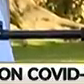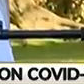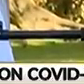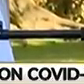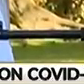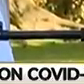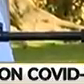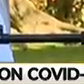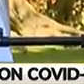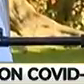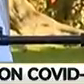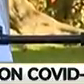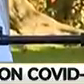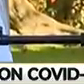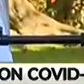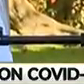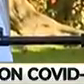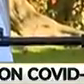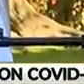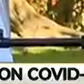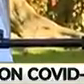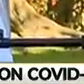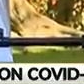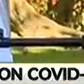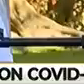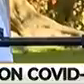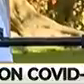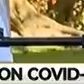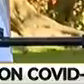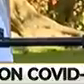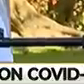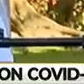There was a little bit of a mix-up with these eight,